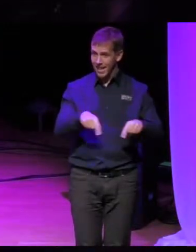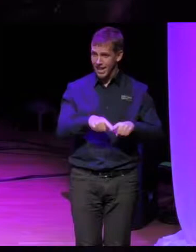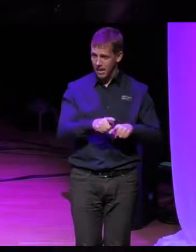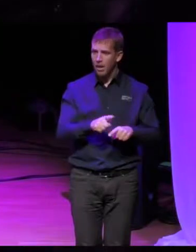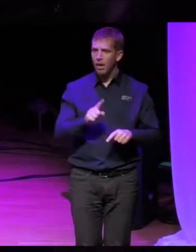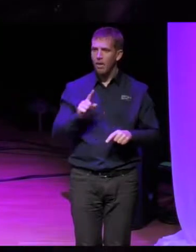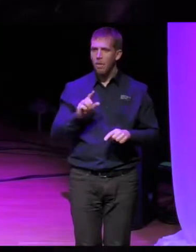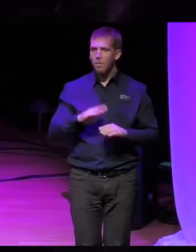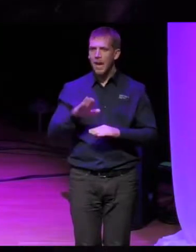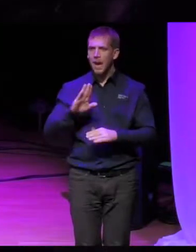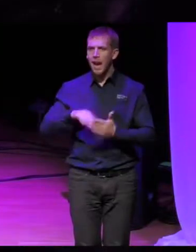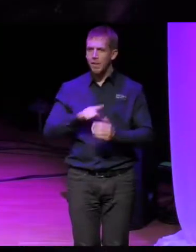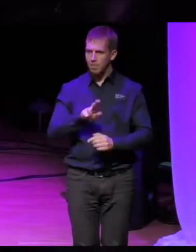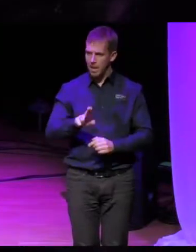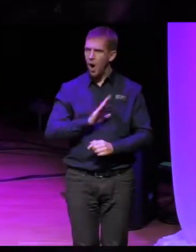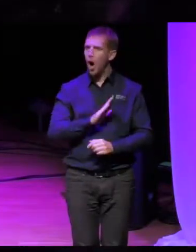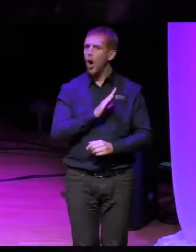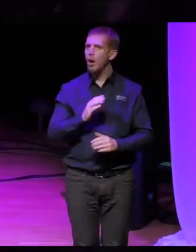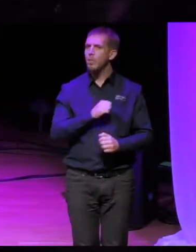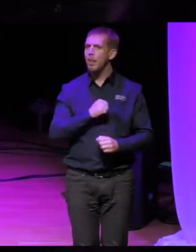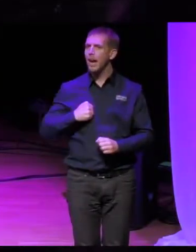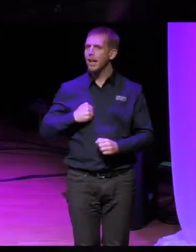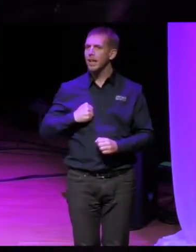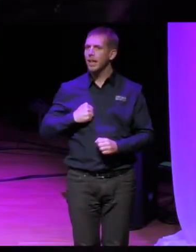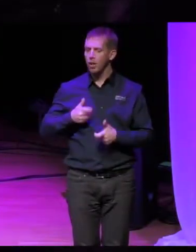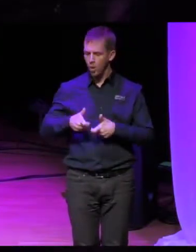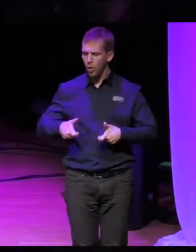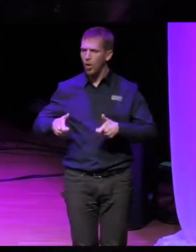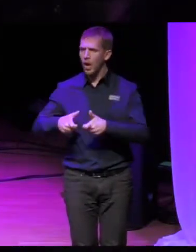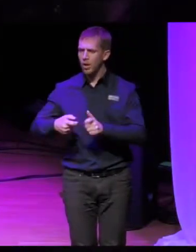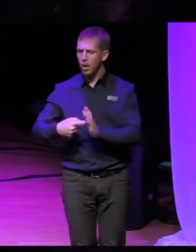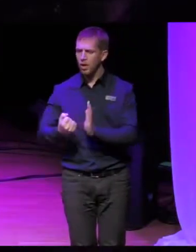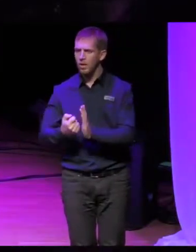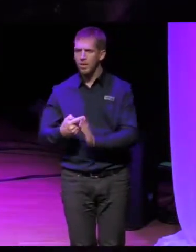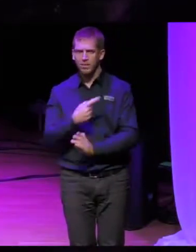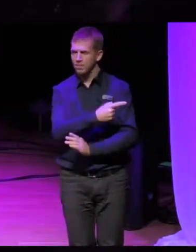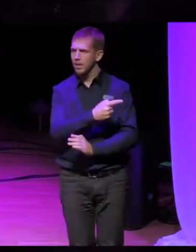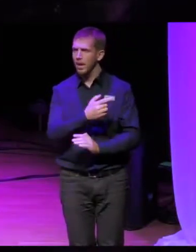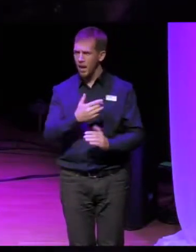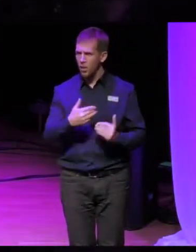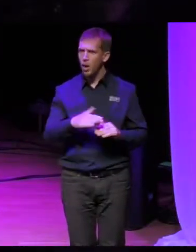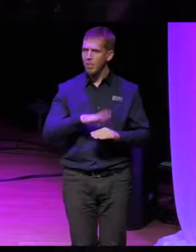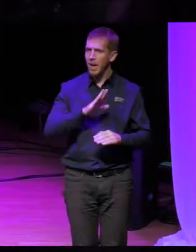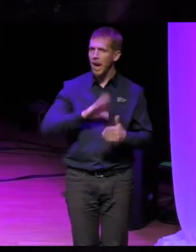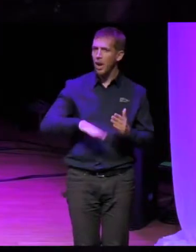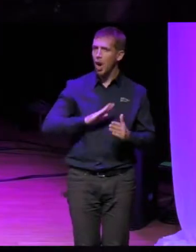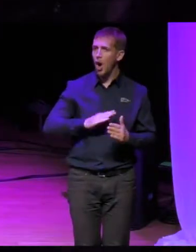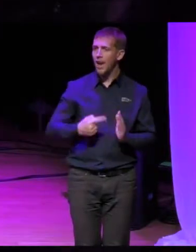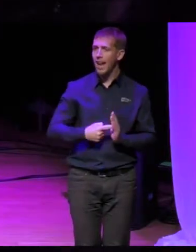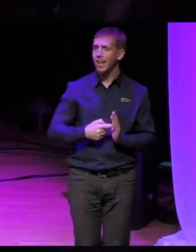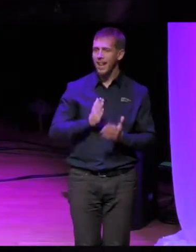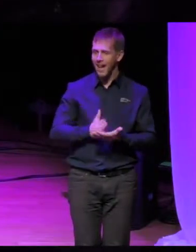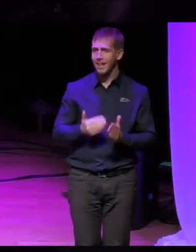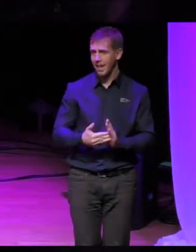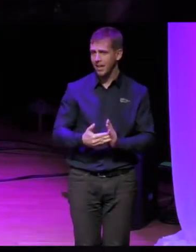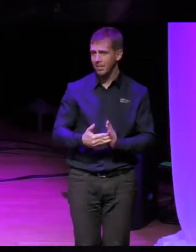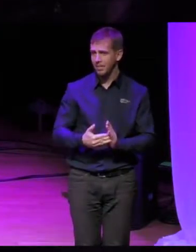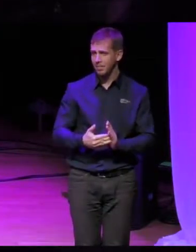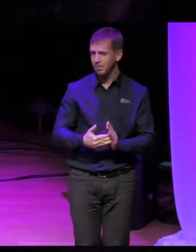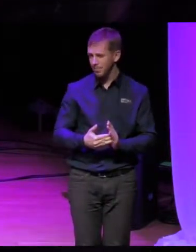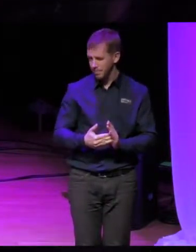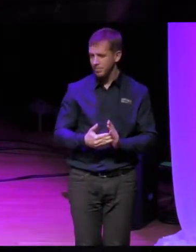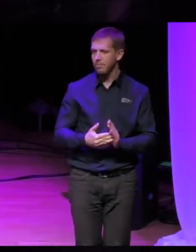the statutes, under the laws that Congress has passed. So I'm not going to discuss that too much, but that's just a thing to keep in mind